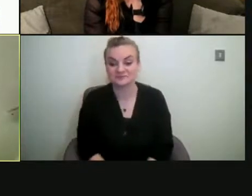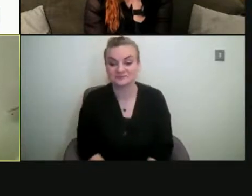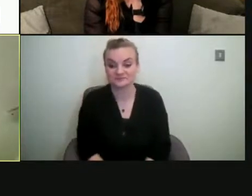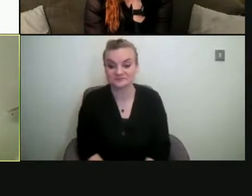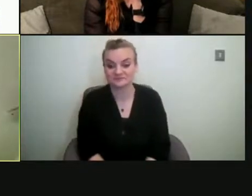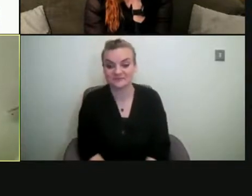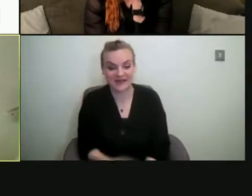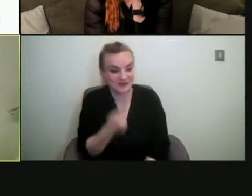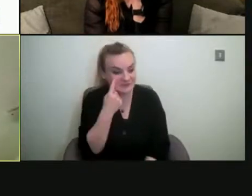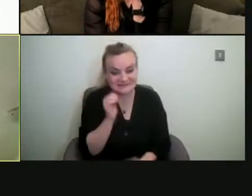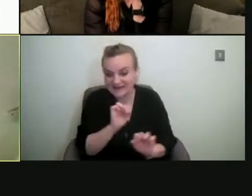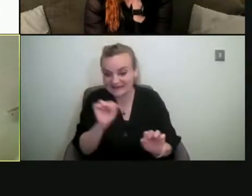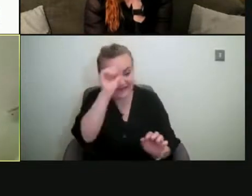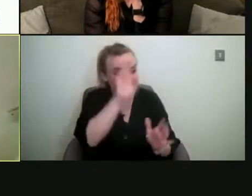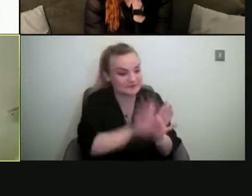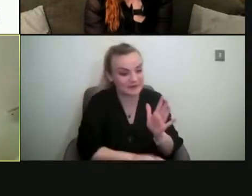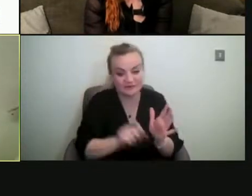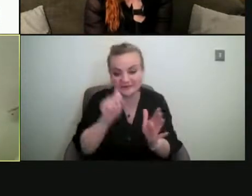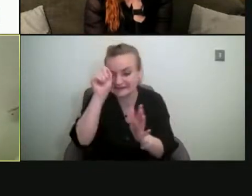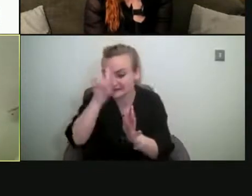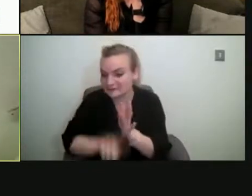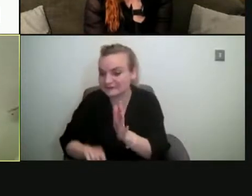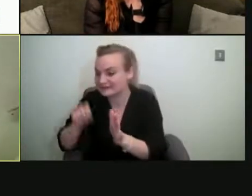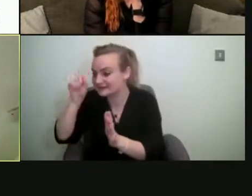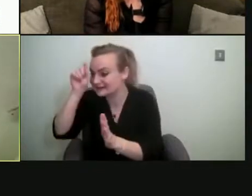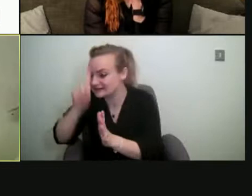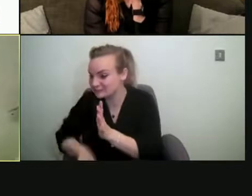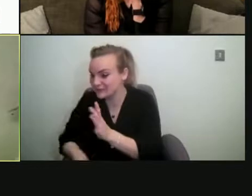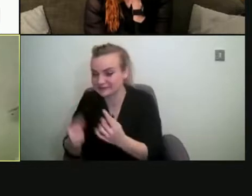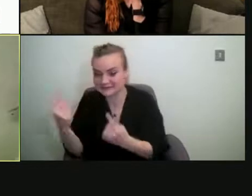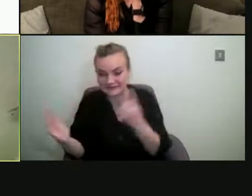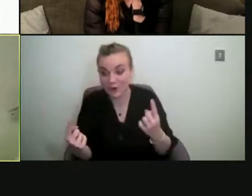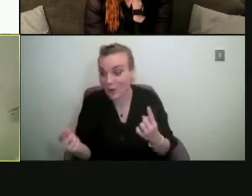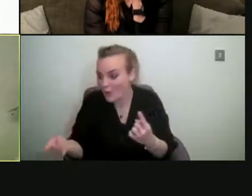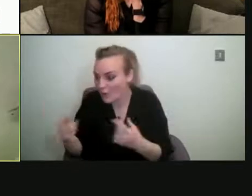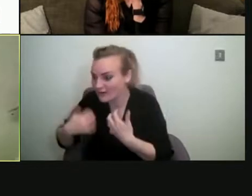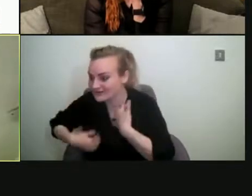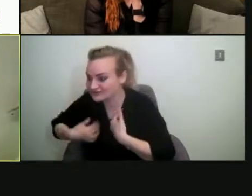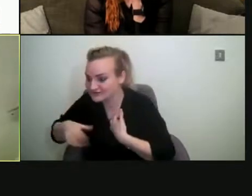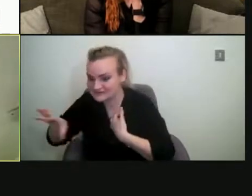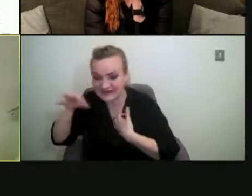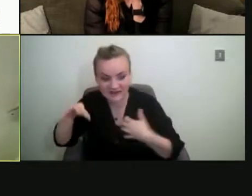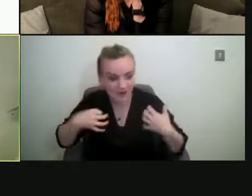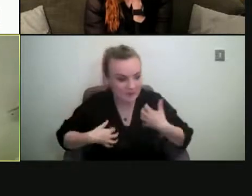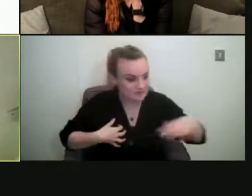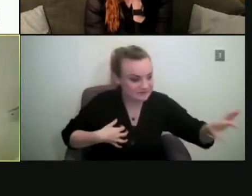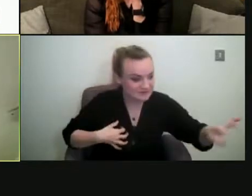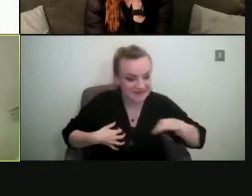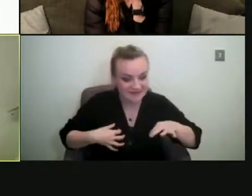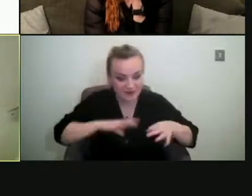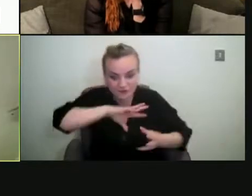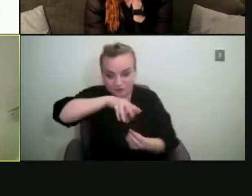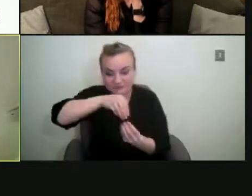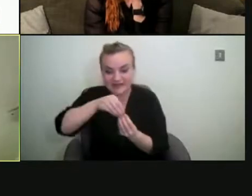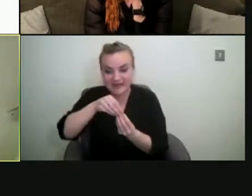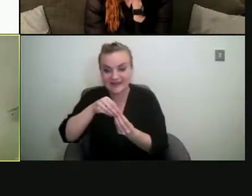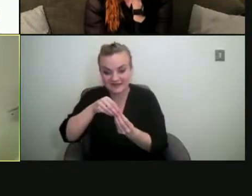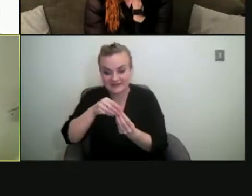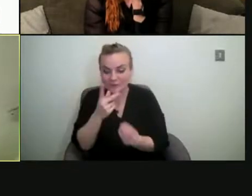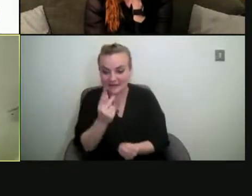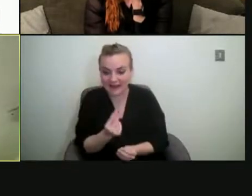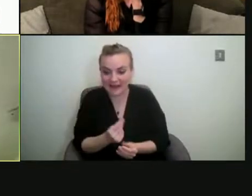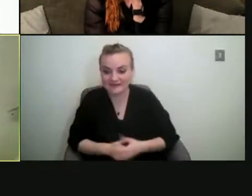very new experience and find interesting things that we can create, because it's very, very